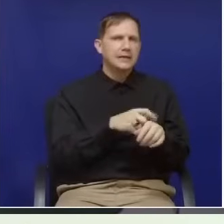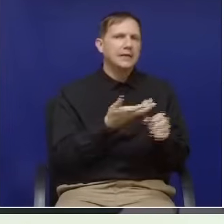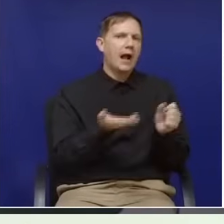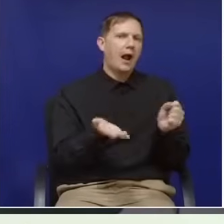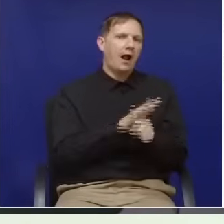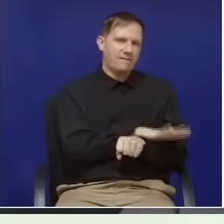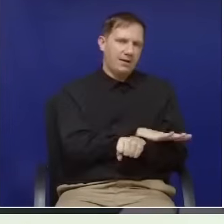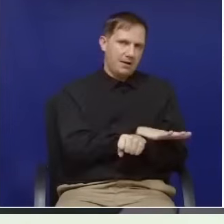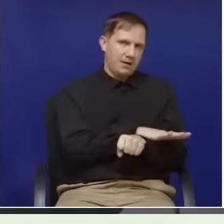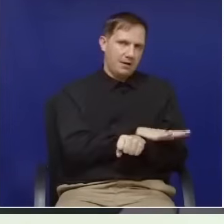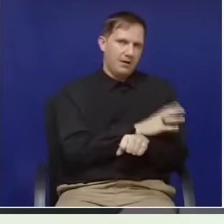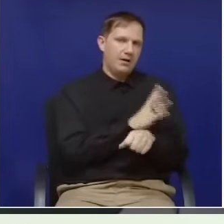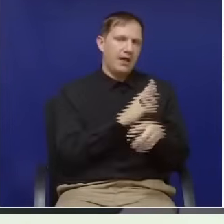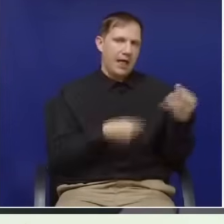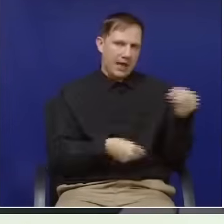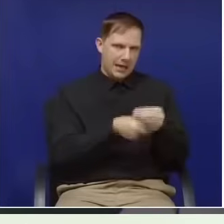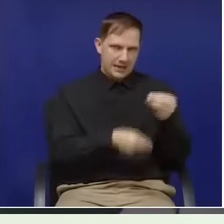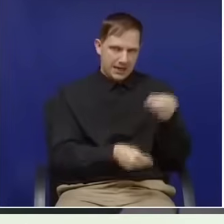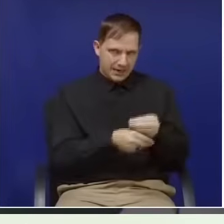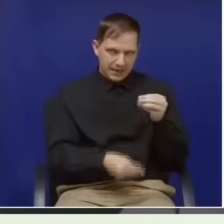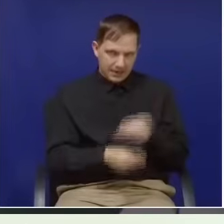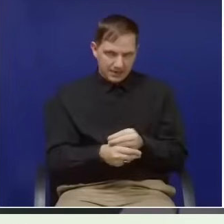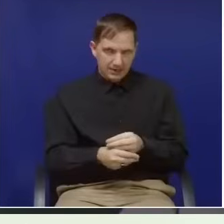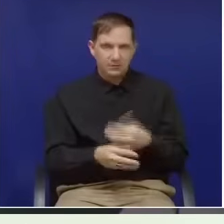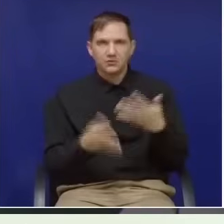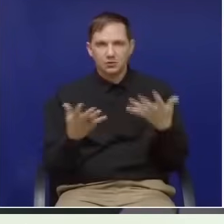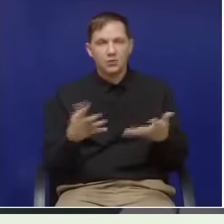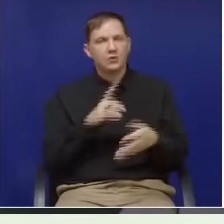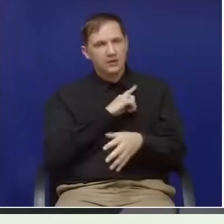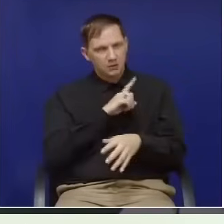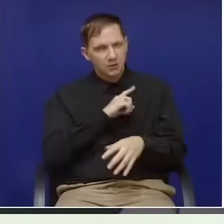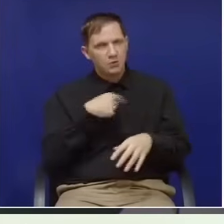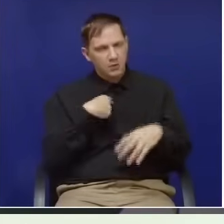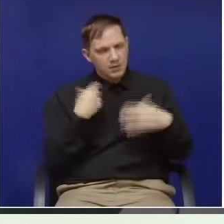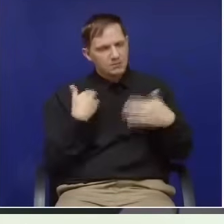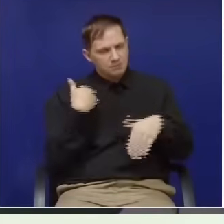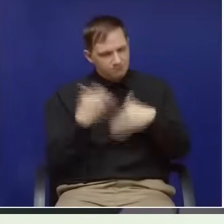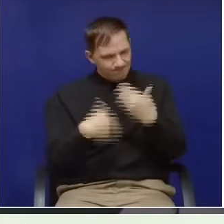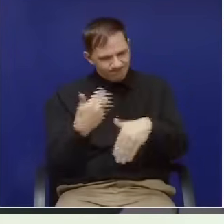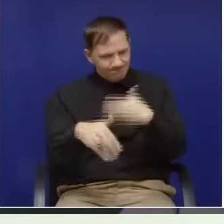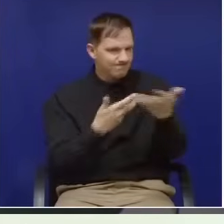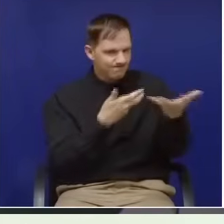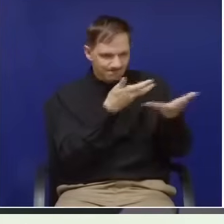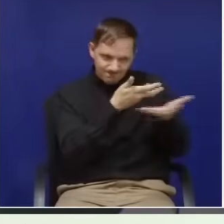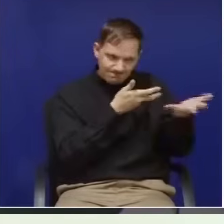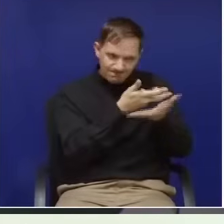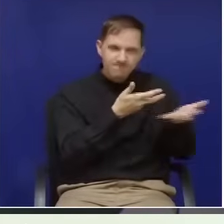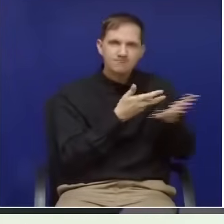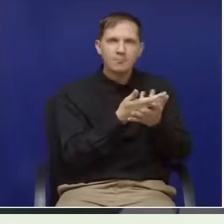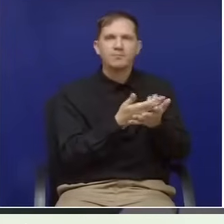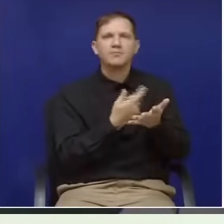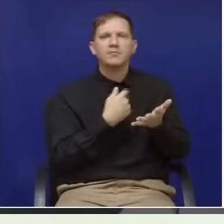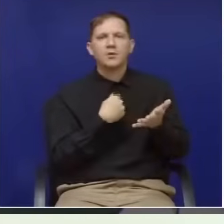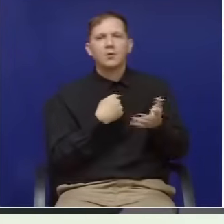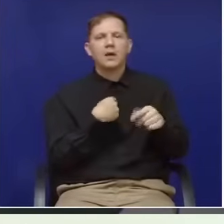the intention. And our commitment is to continue to engage with Treasury to ensure that we do not hand over a